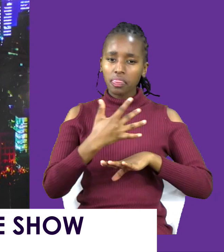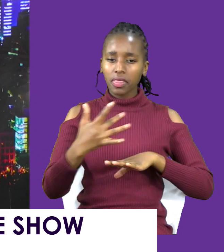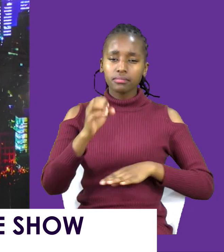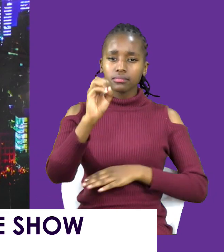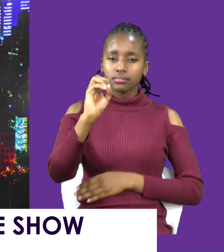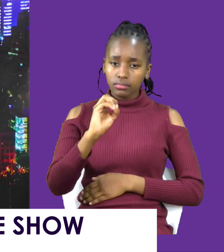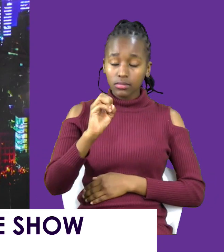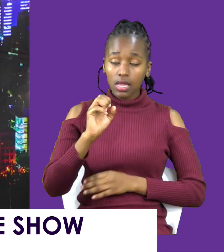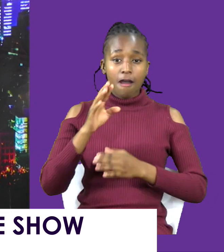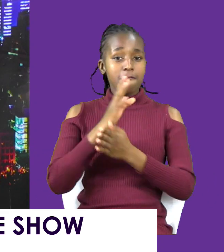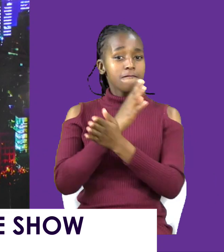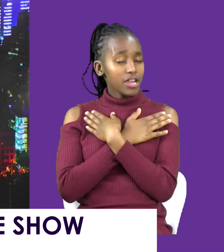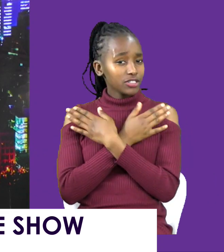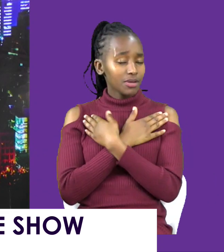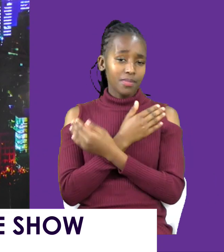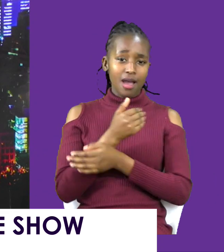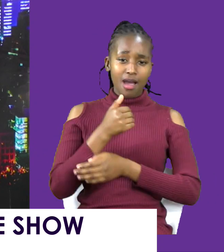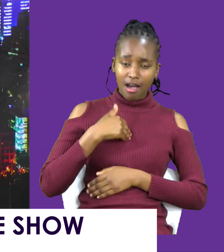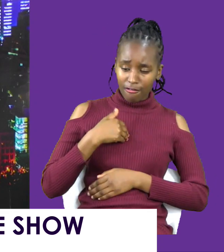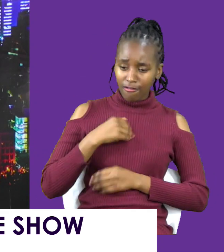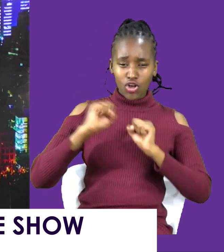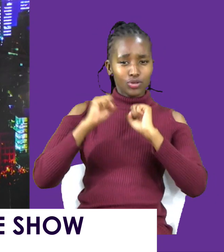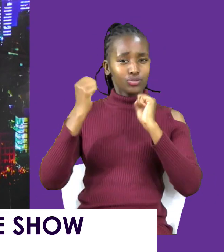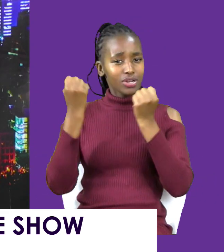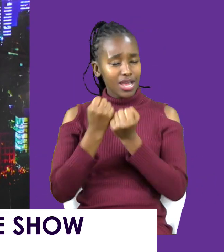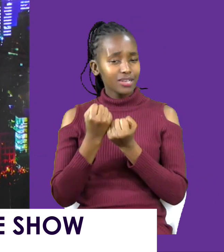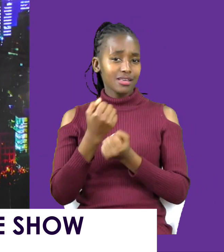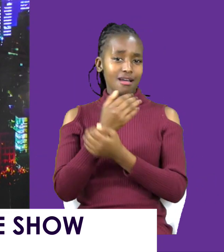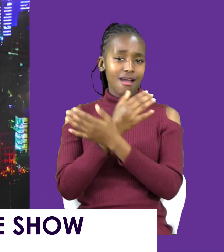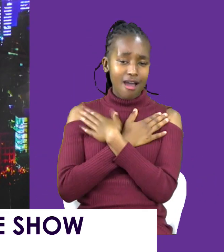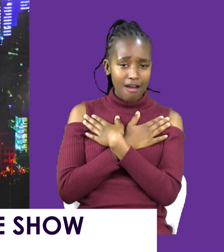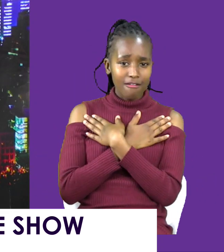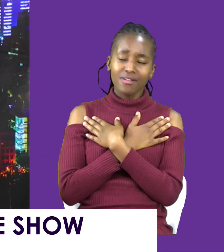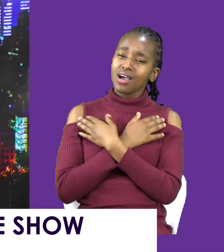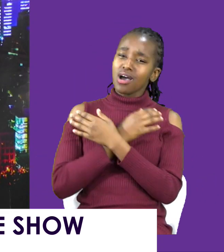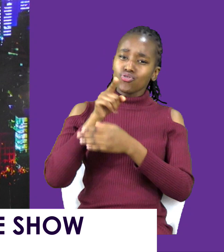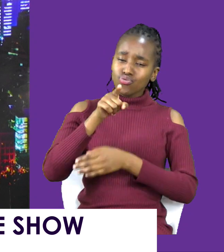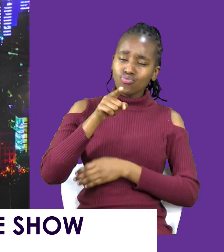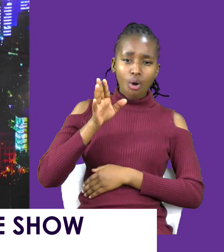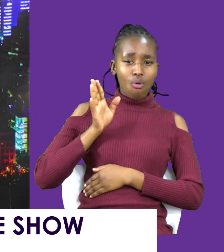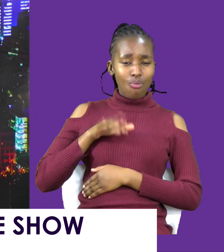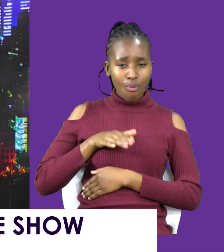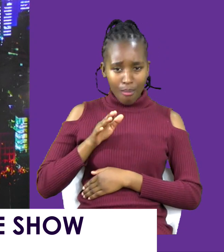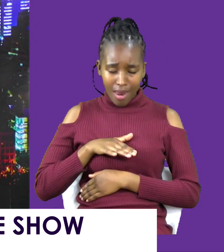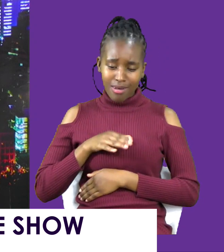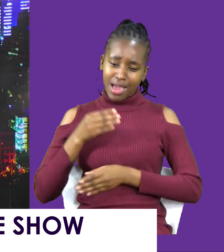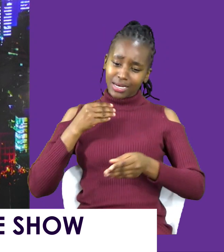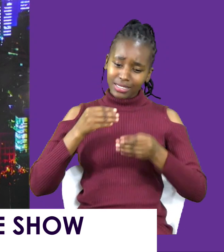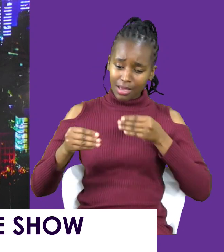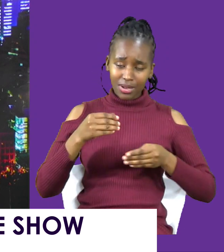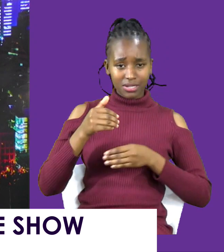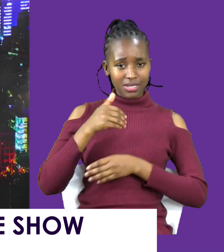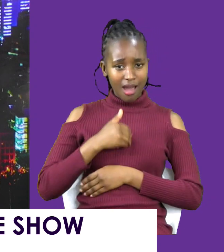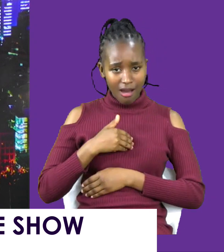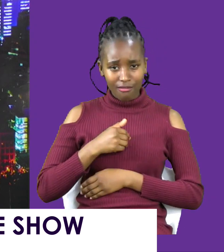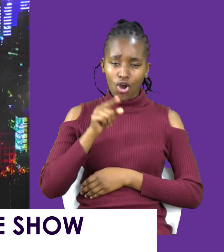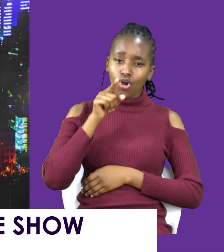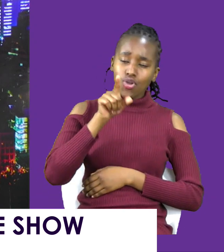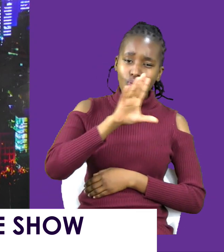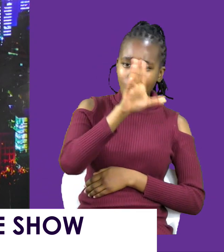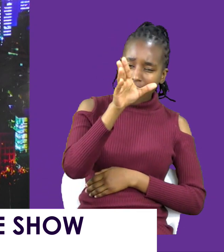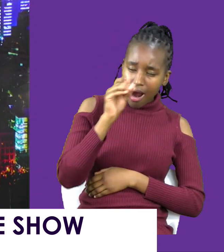deserve socialization. You may be a woman, a person with disability, an African, an Arab. You may be